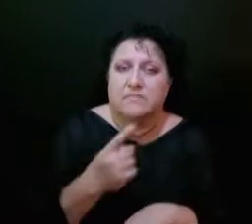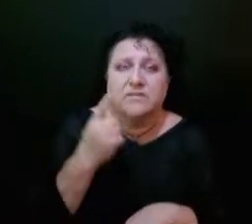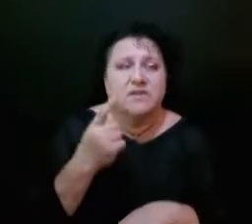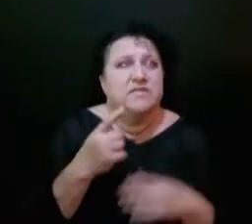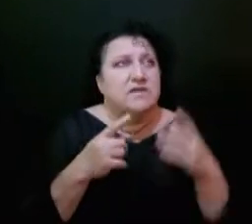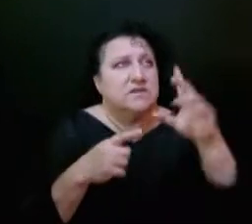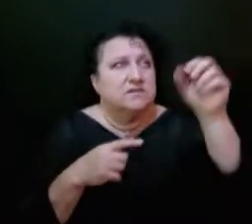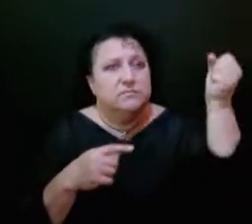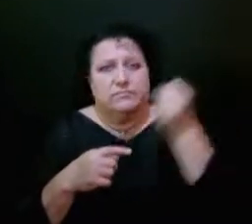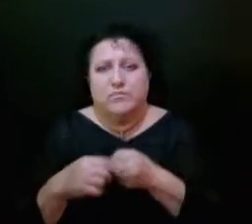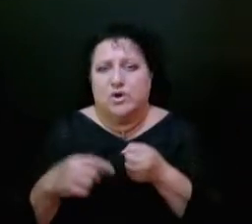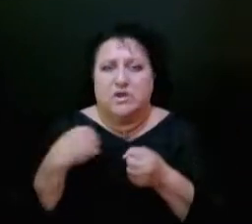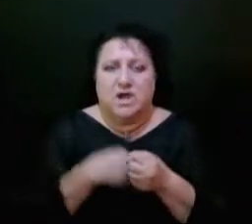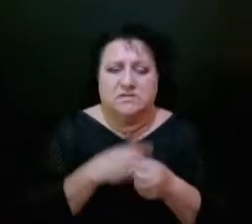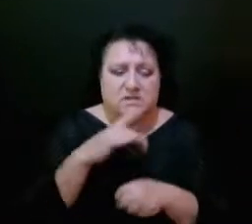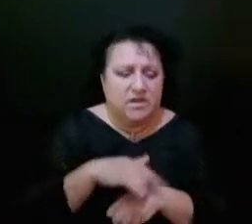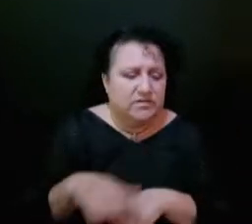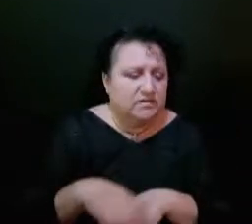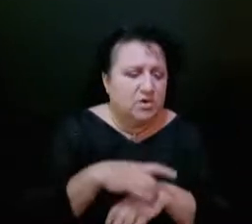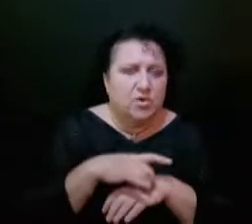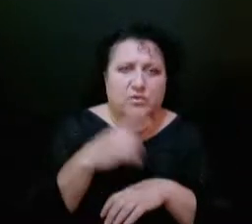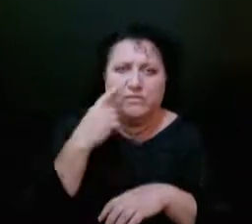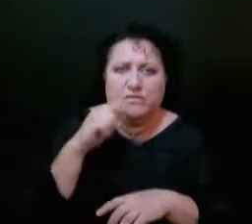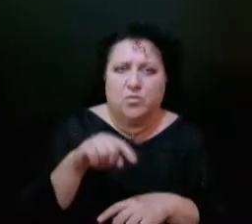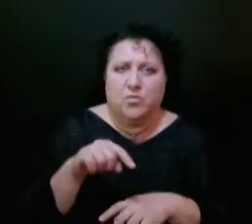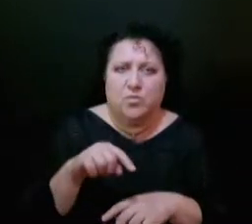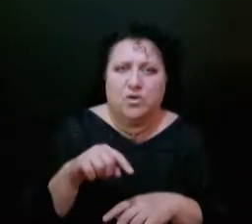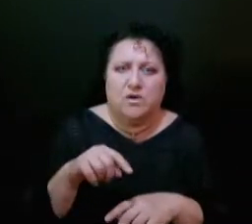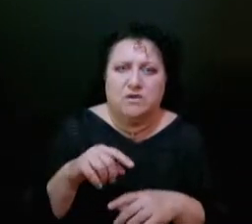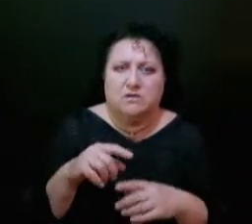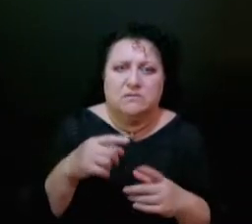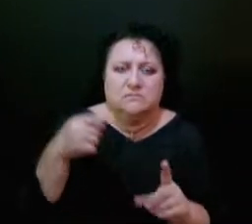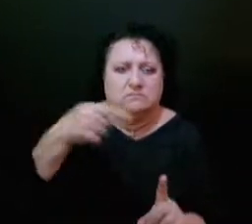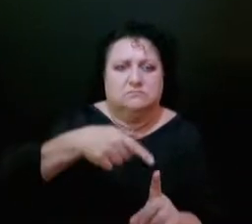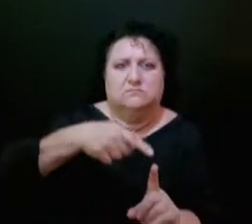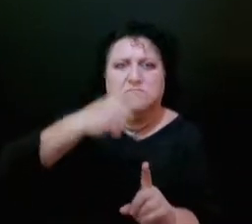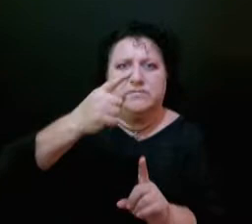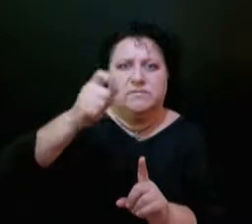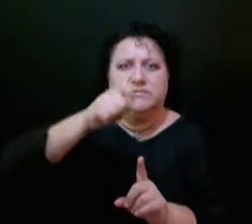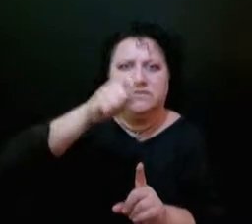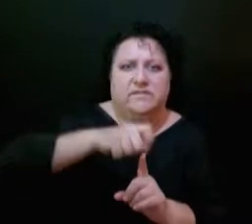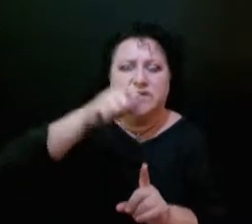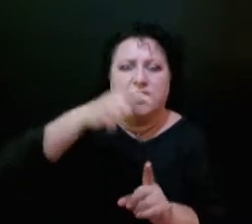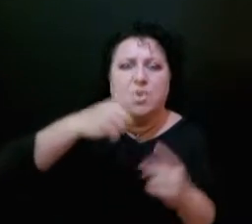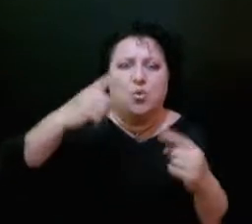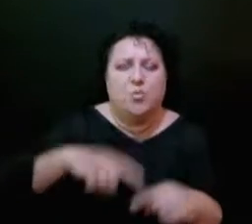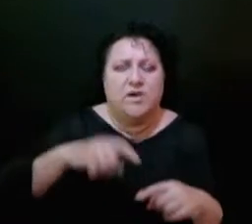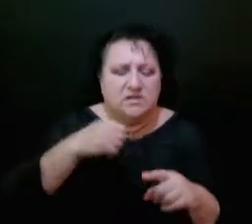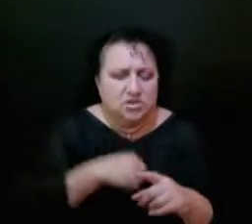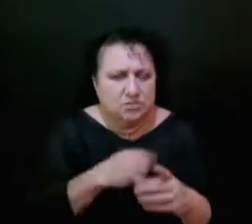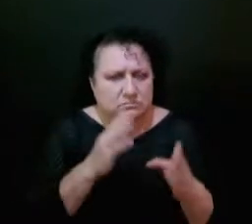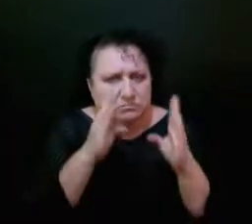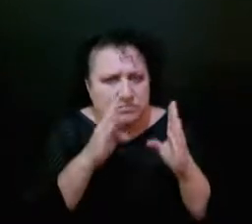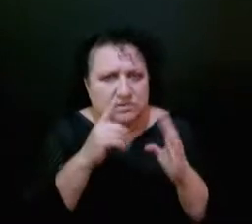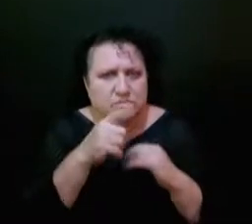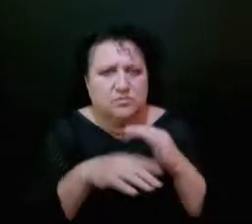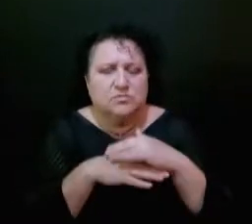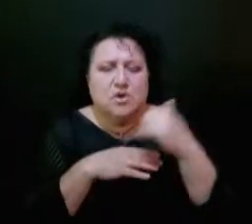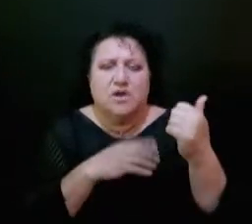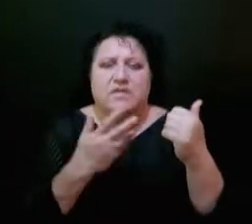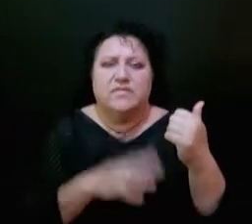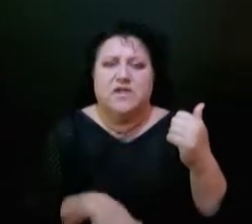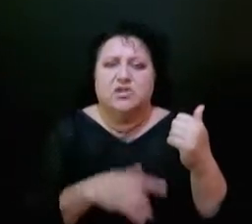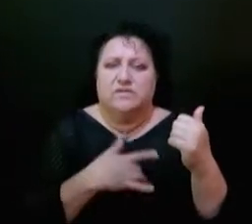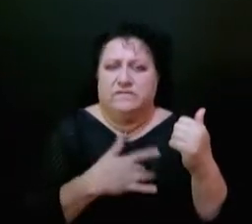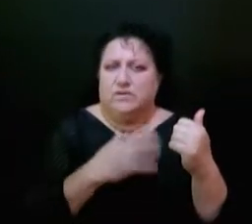earth for. And the moment that you figure out what the calling is by being sensitive to the Holy Spirit is the moment that you start living a fulfilled, abundant